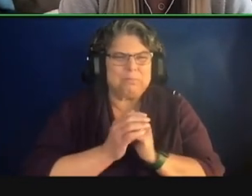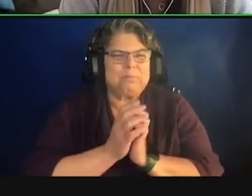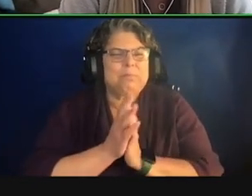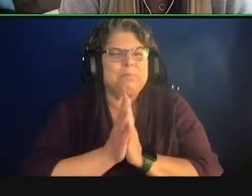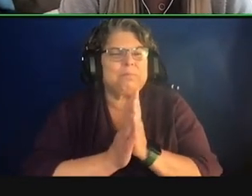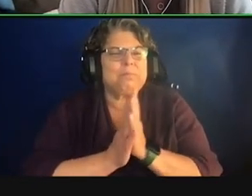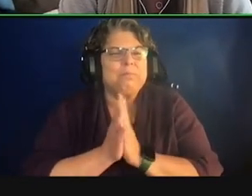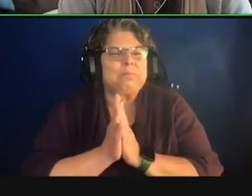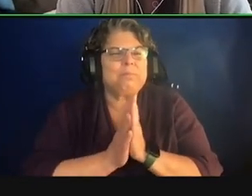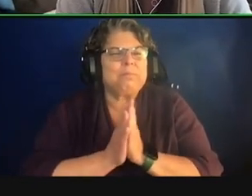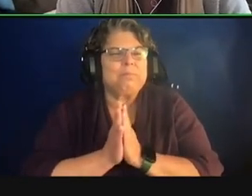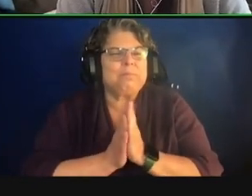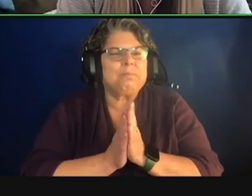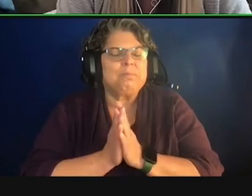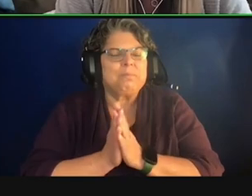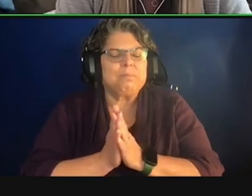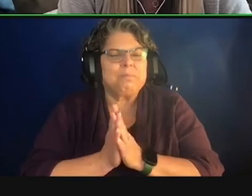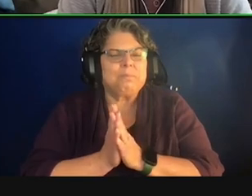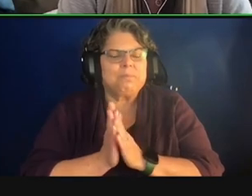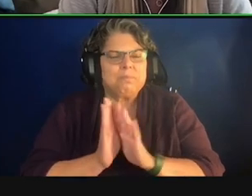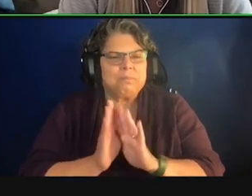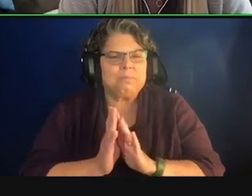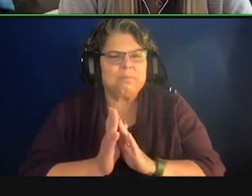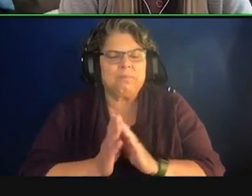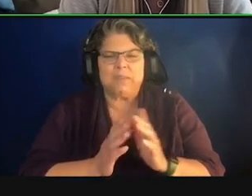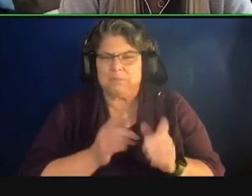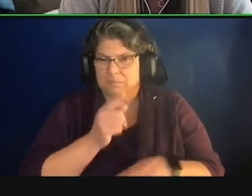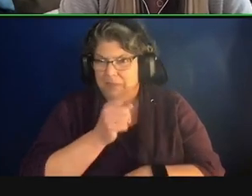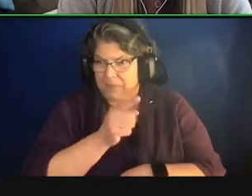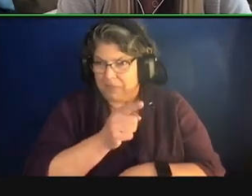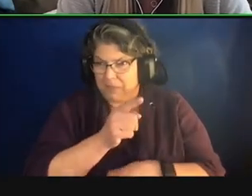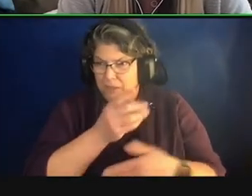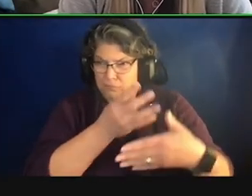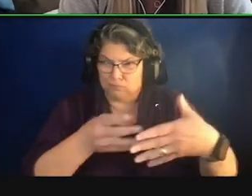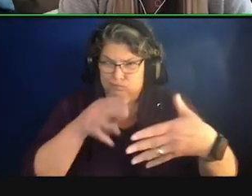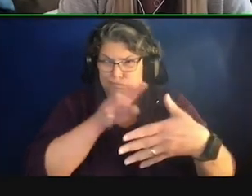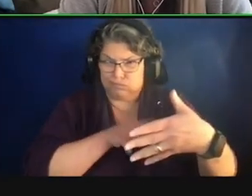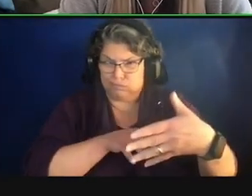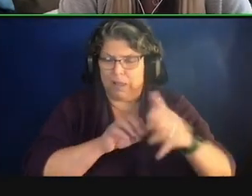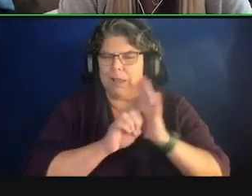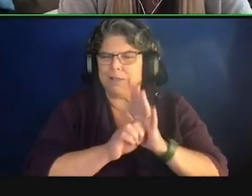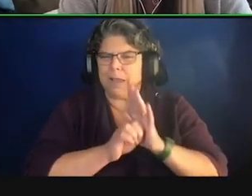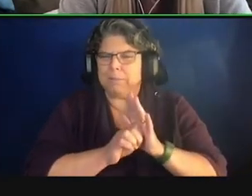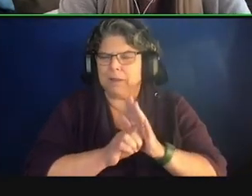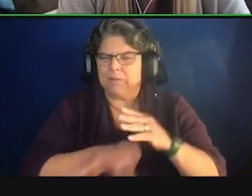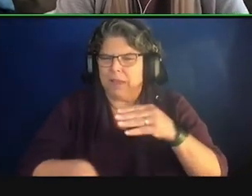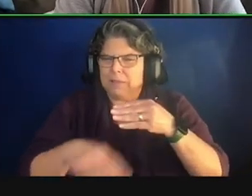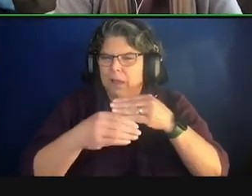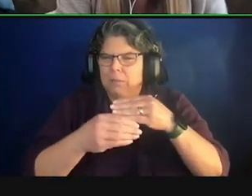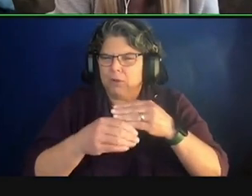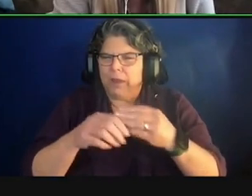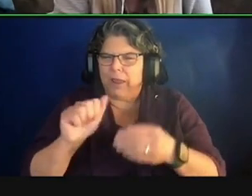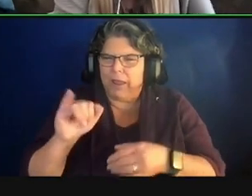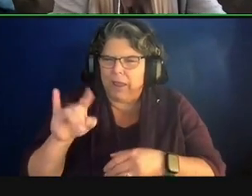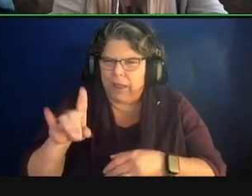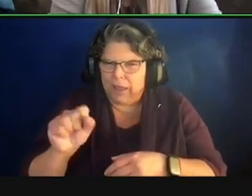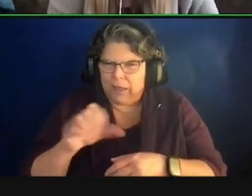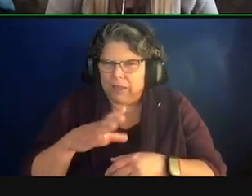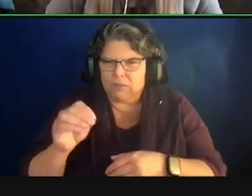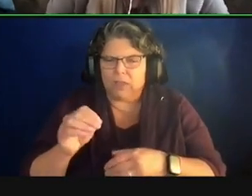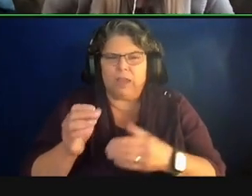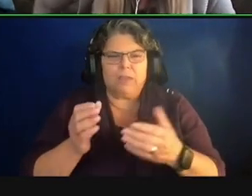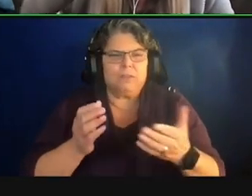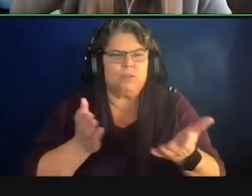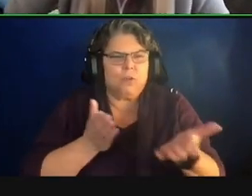Okay, so this is an example of a supplementary aids and services page. Again, the format might